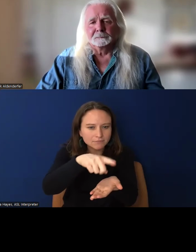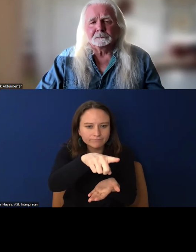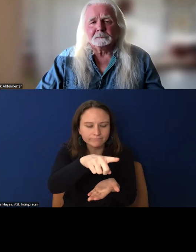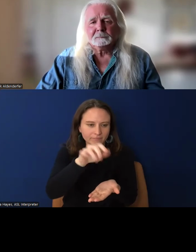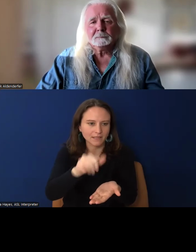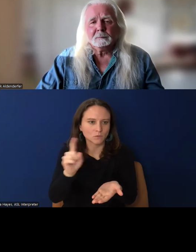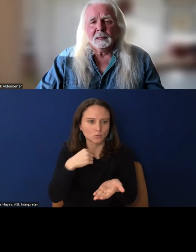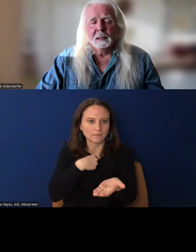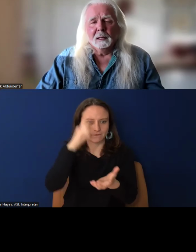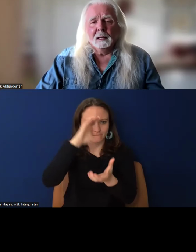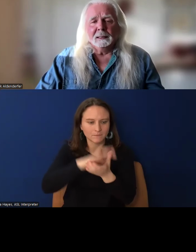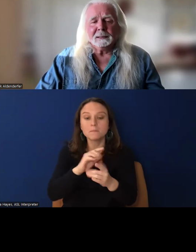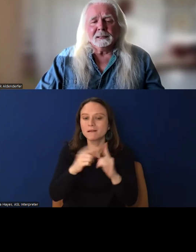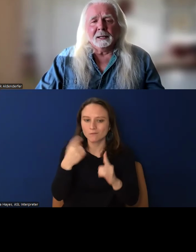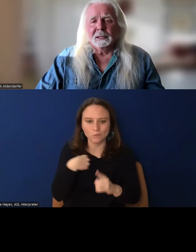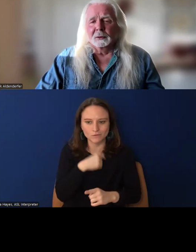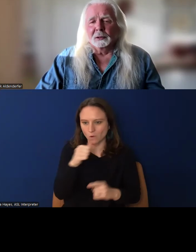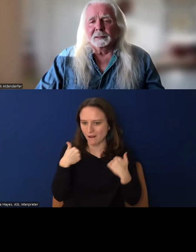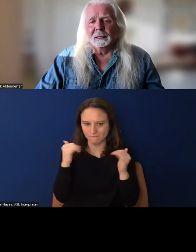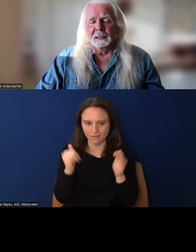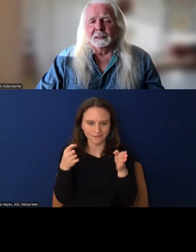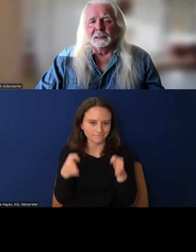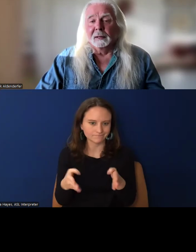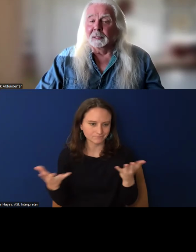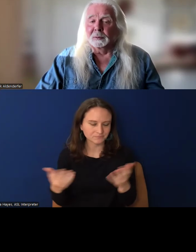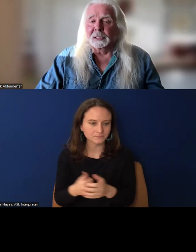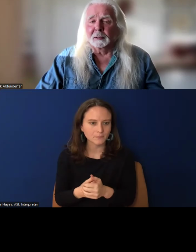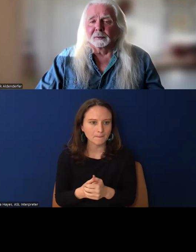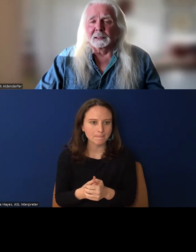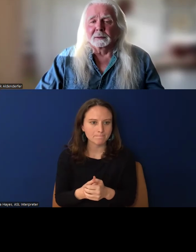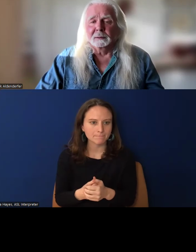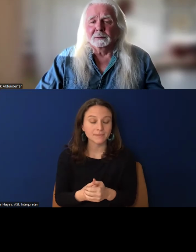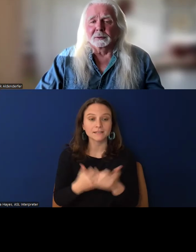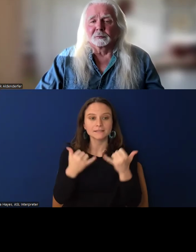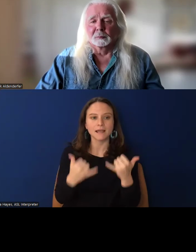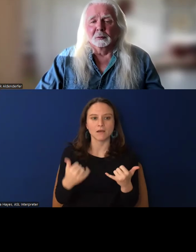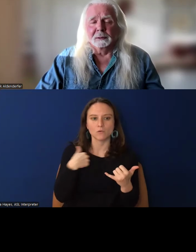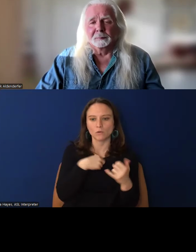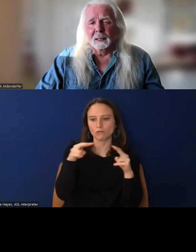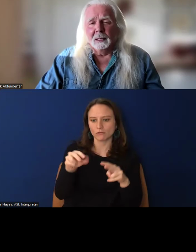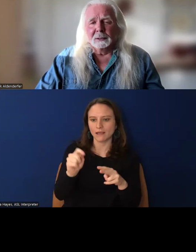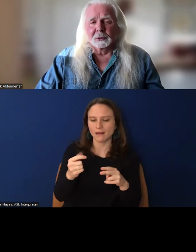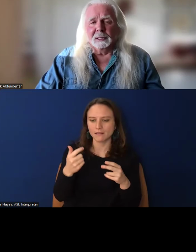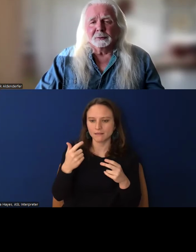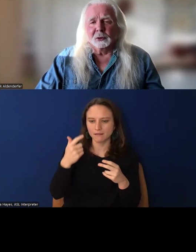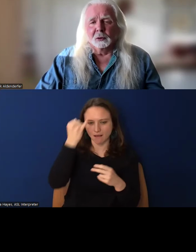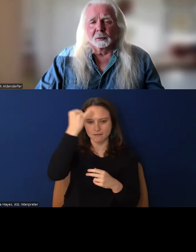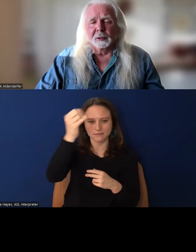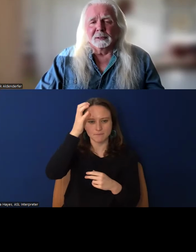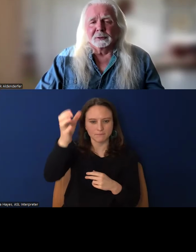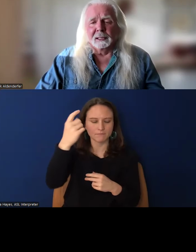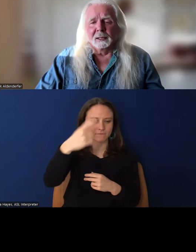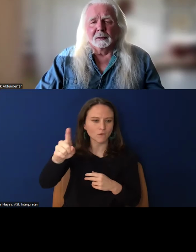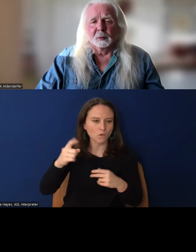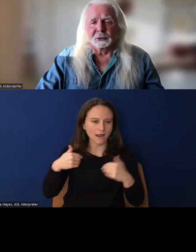container. Let's now take a look at the idea of animal sacrifice. just for a moment. So here's a Google Earth